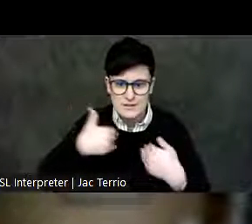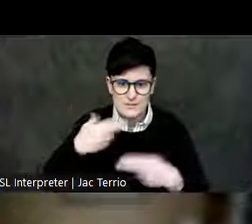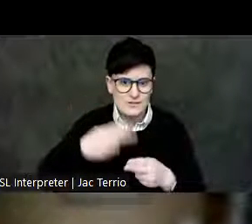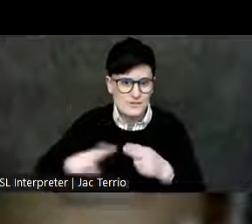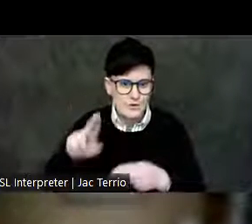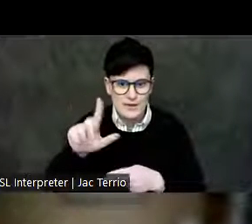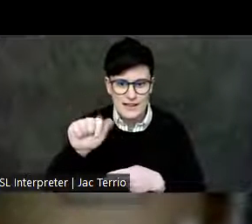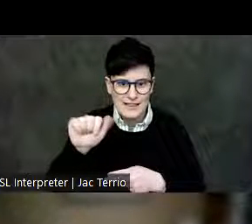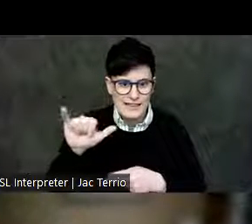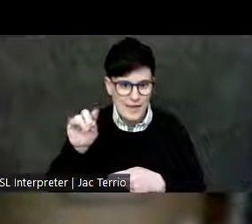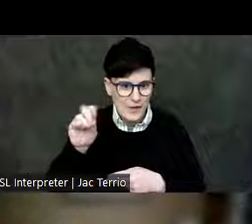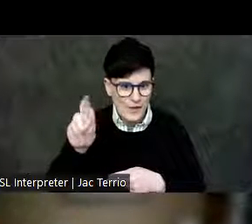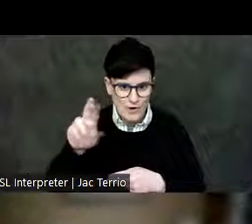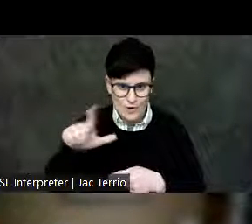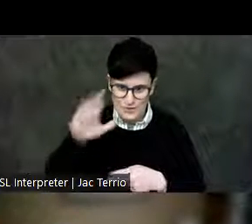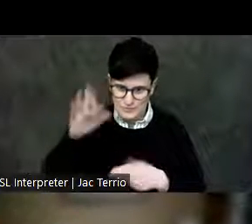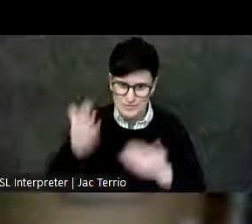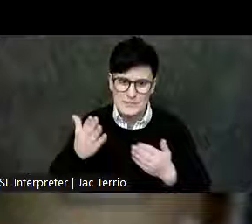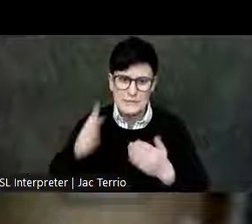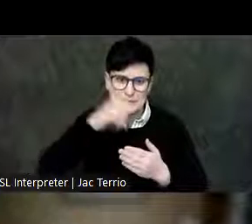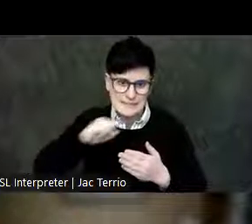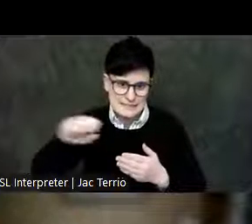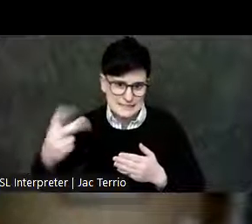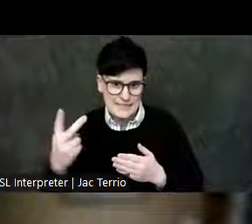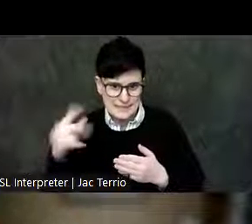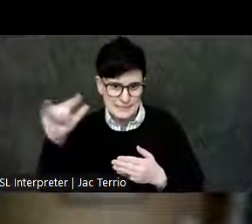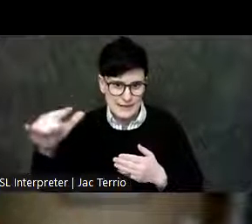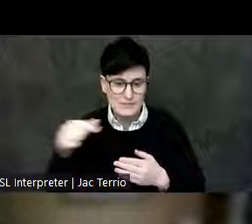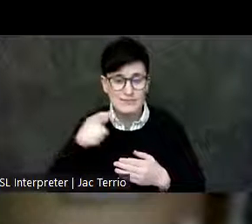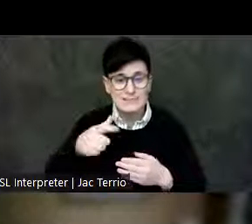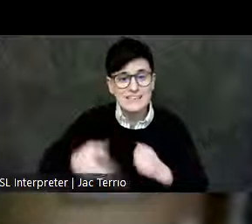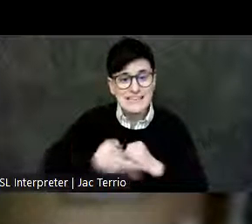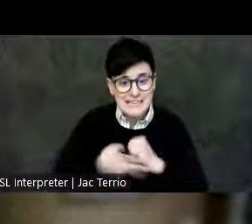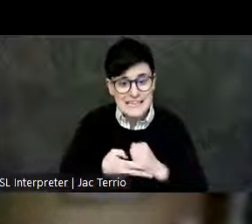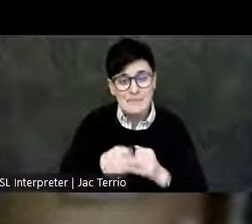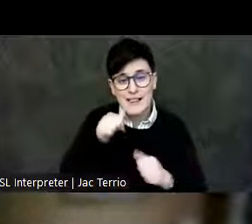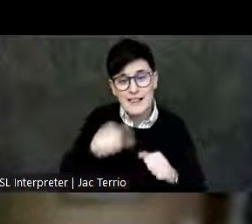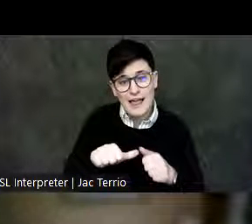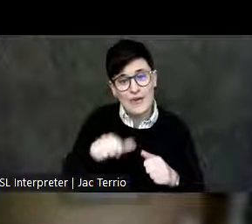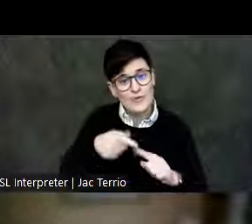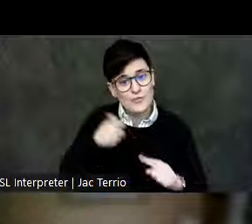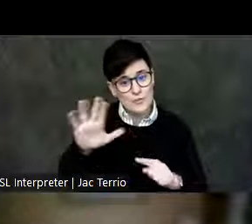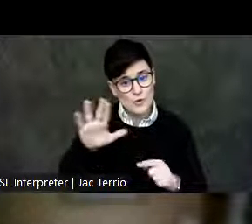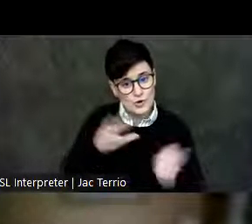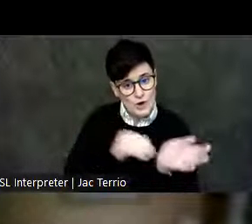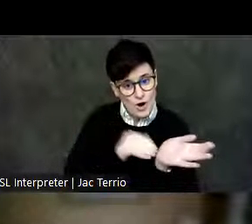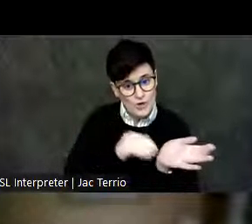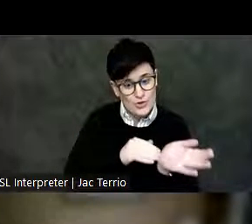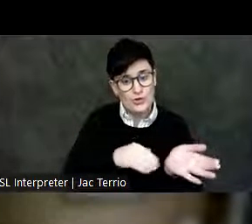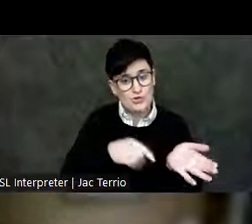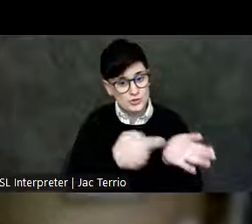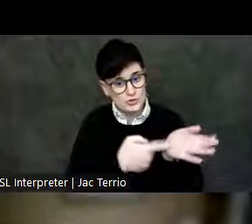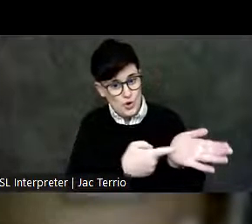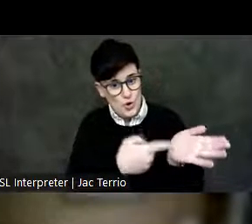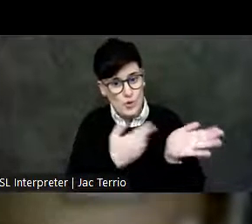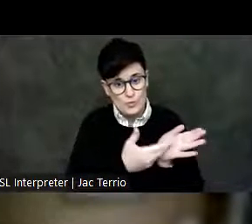it. Keep all your information, such as a letter from your doctor stating the disability and boarding passes, easily accessible to